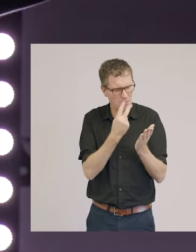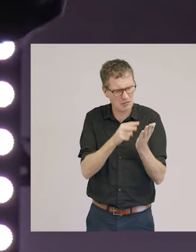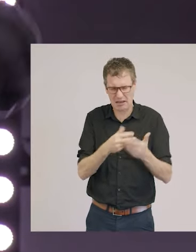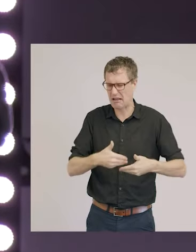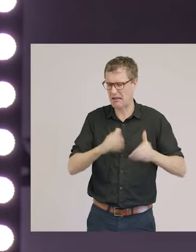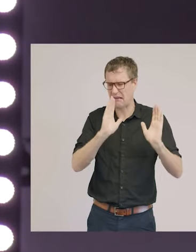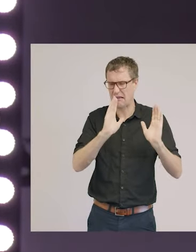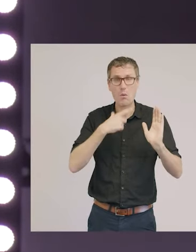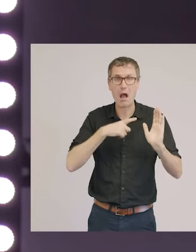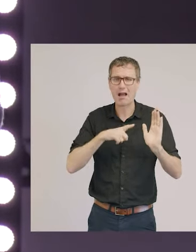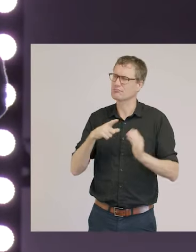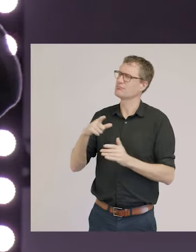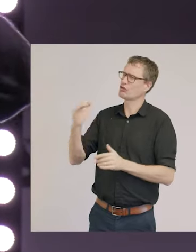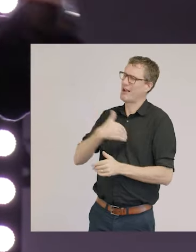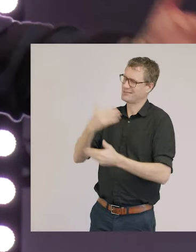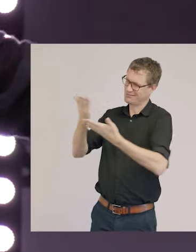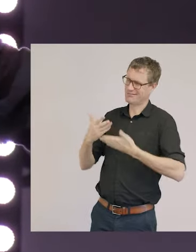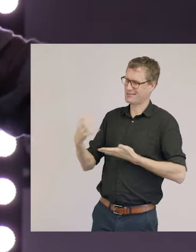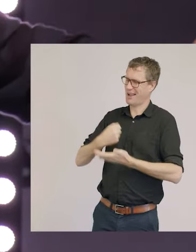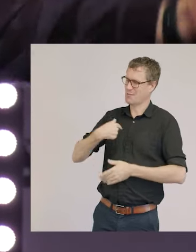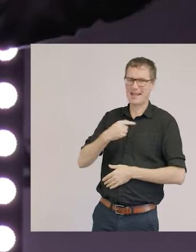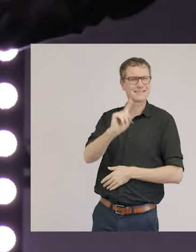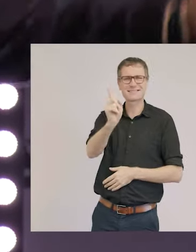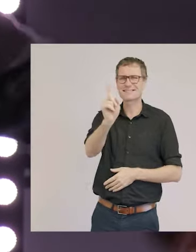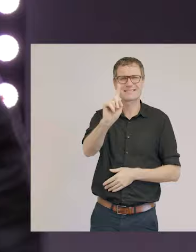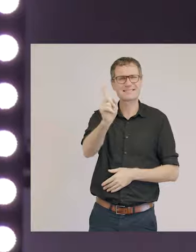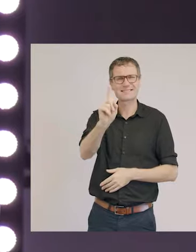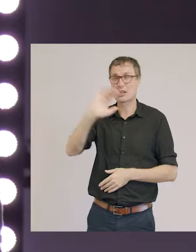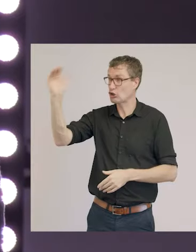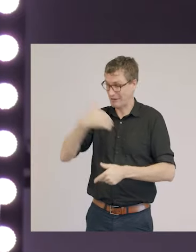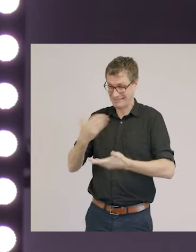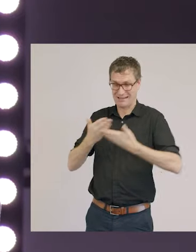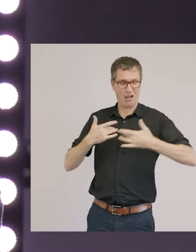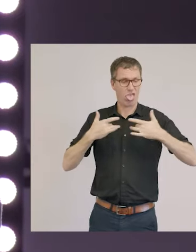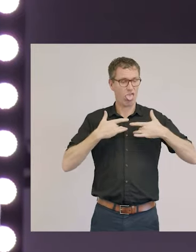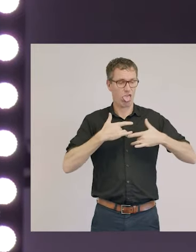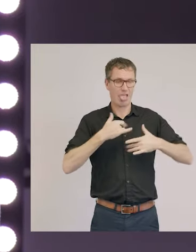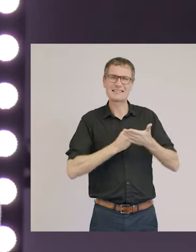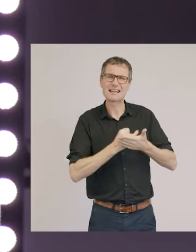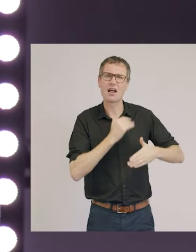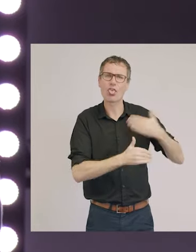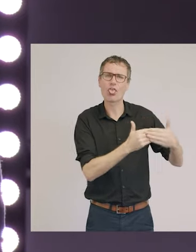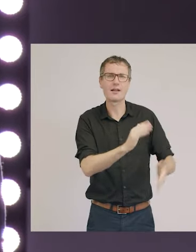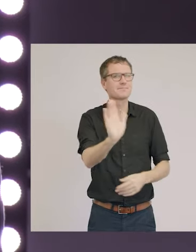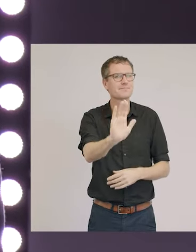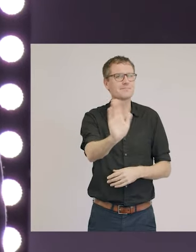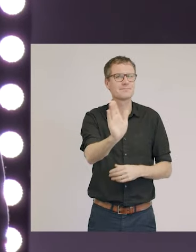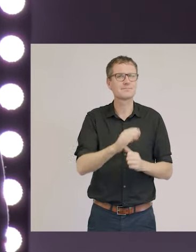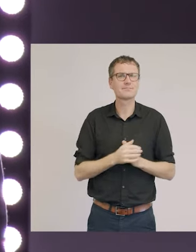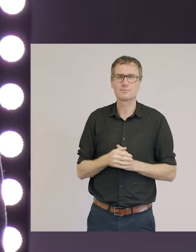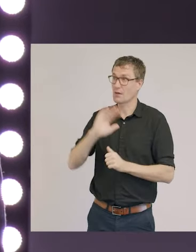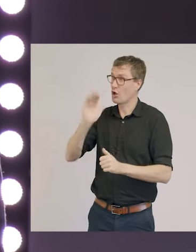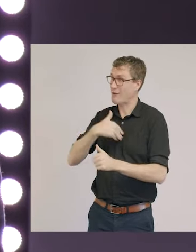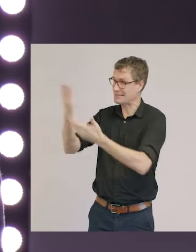never ever go to church. I never read my Bible. I never do anything because I've been saved by grace. It is not a license to sin.